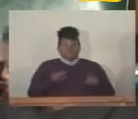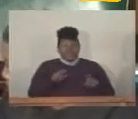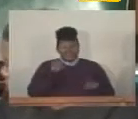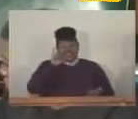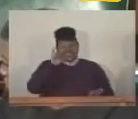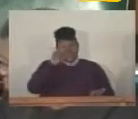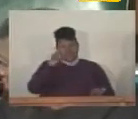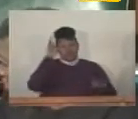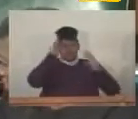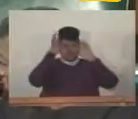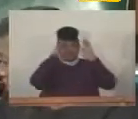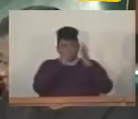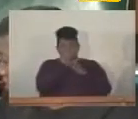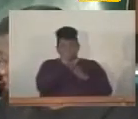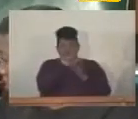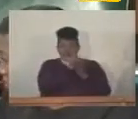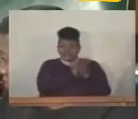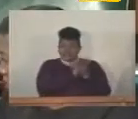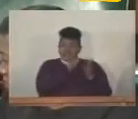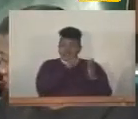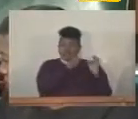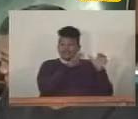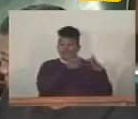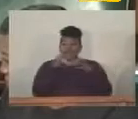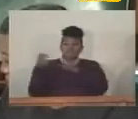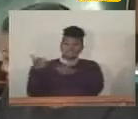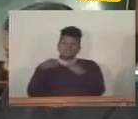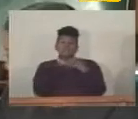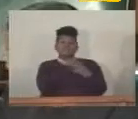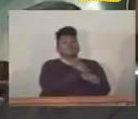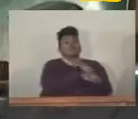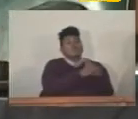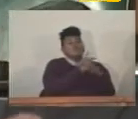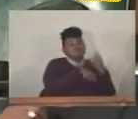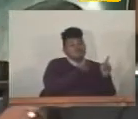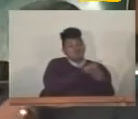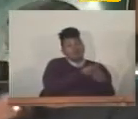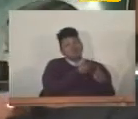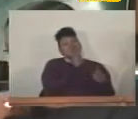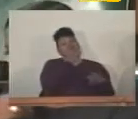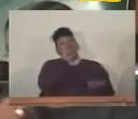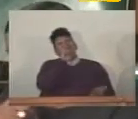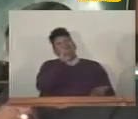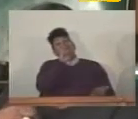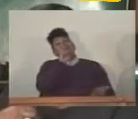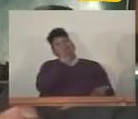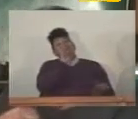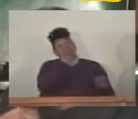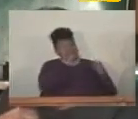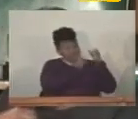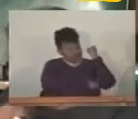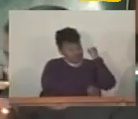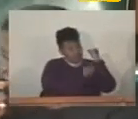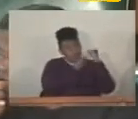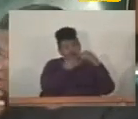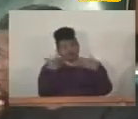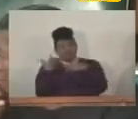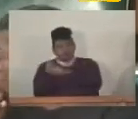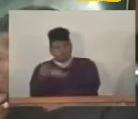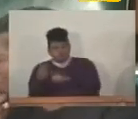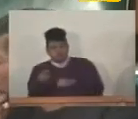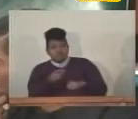may disclose that all offenses occurred substantially at the same time. The effect of this practice is